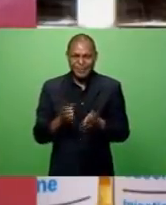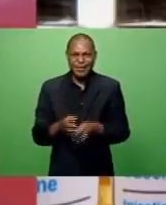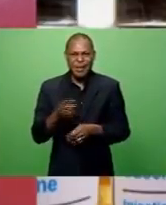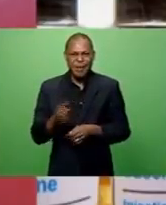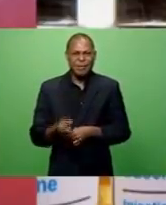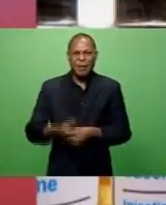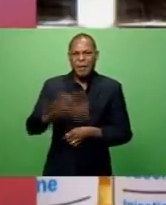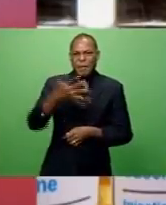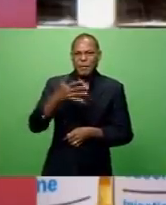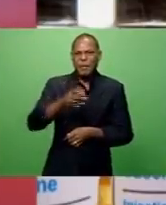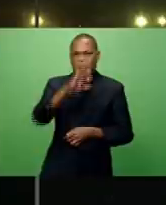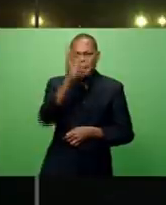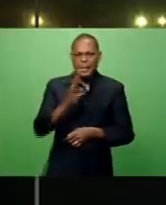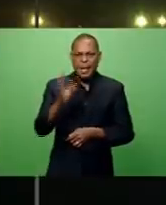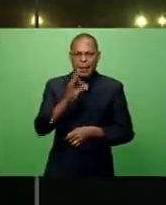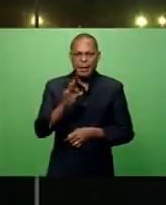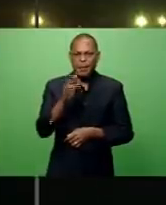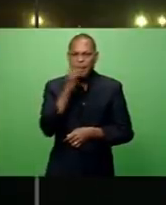15% of the population.